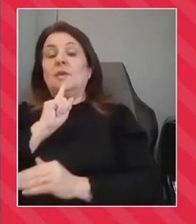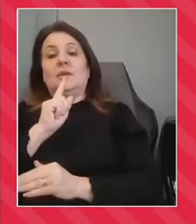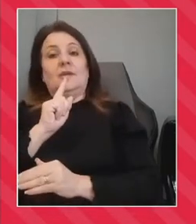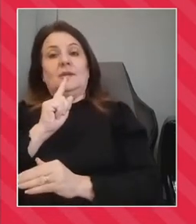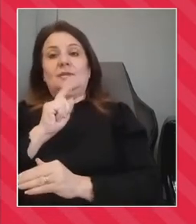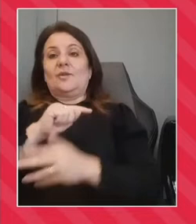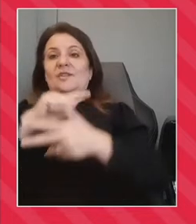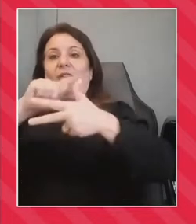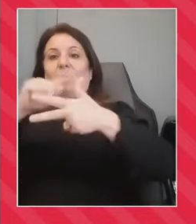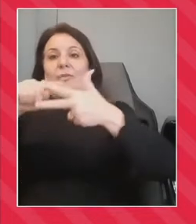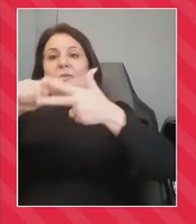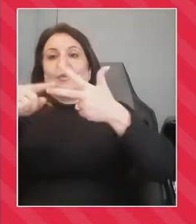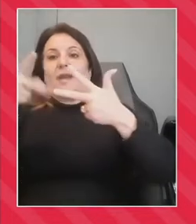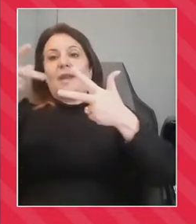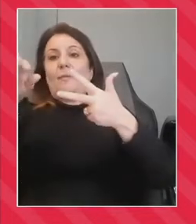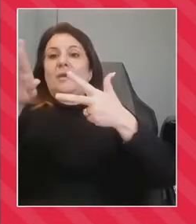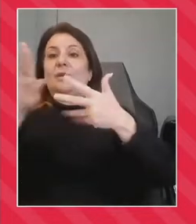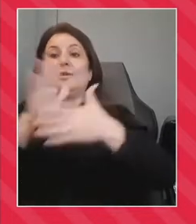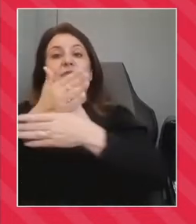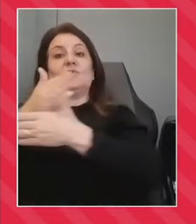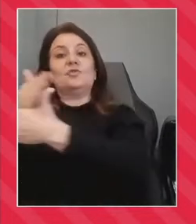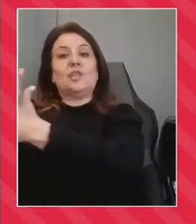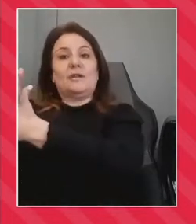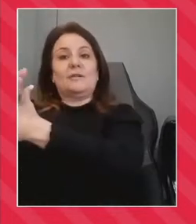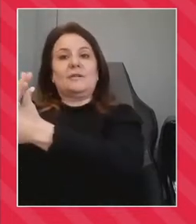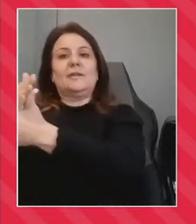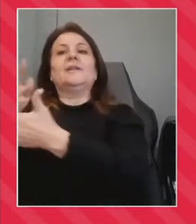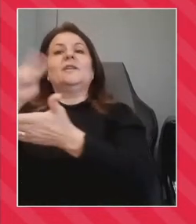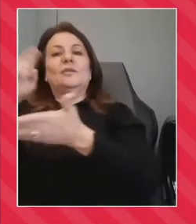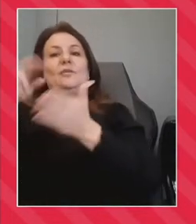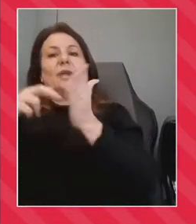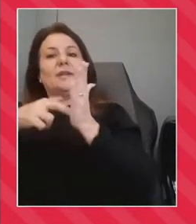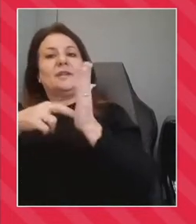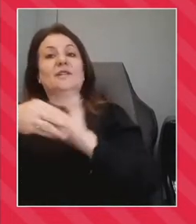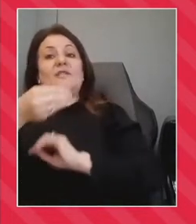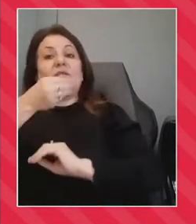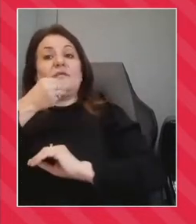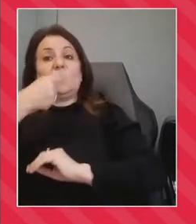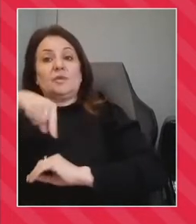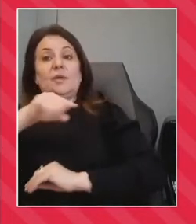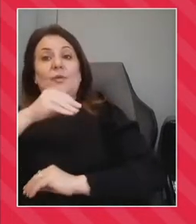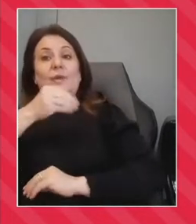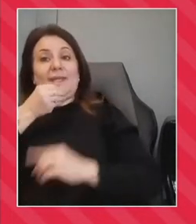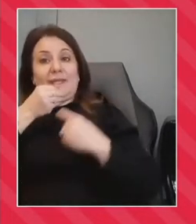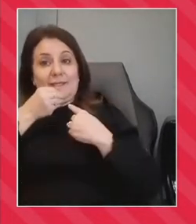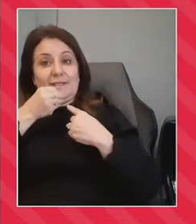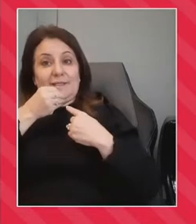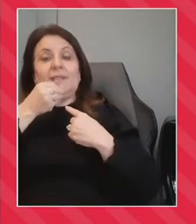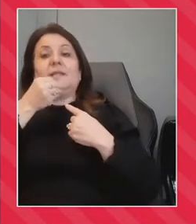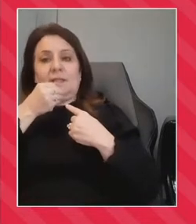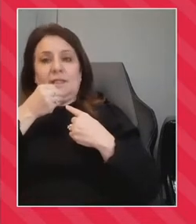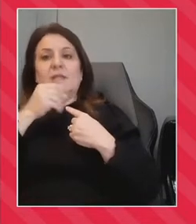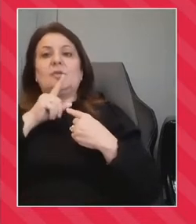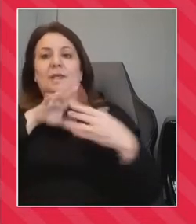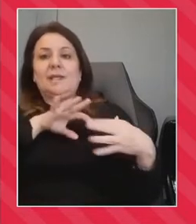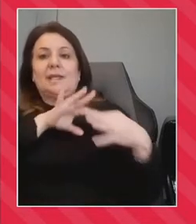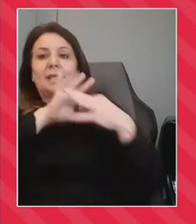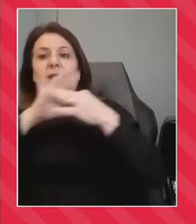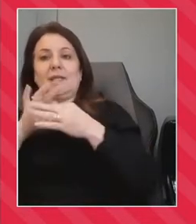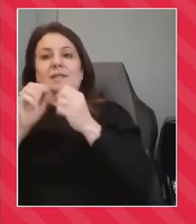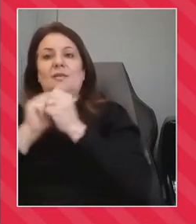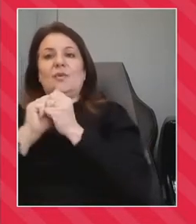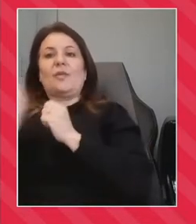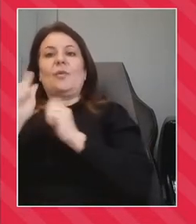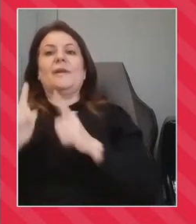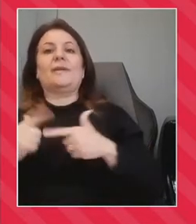pillars that you've shared is this recognition that the food we eat is really intimately connected to the neighborhoods that we live in